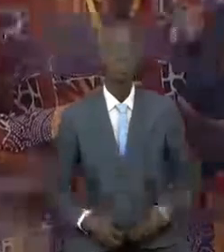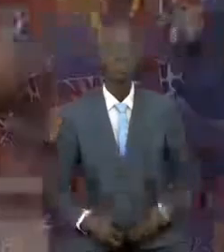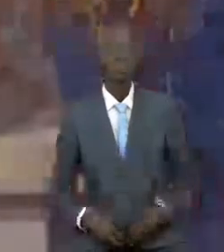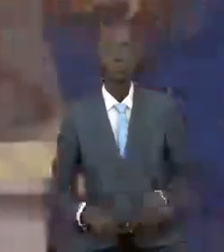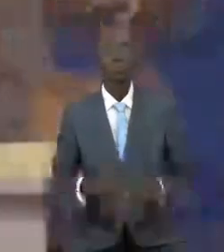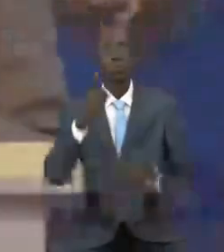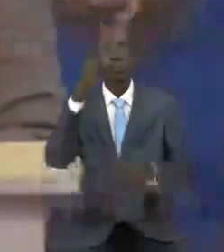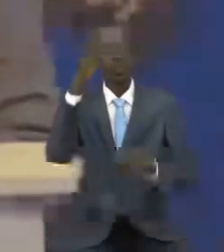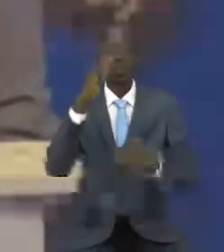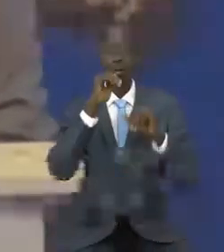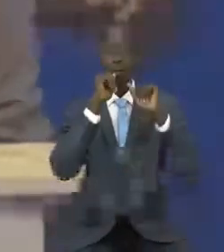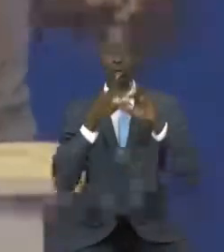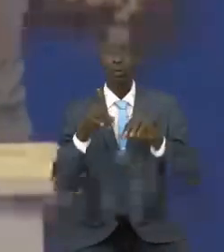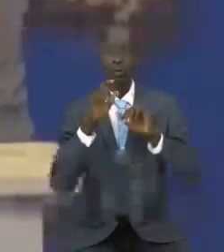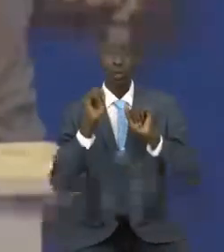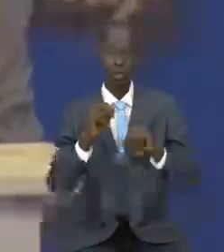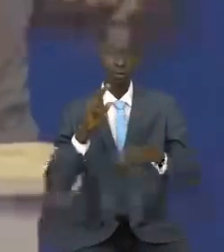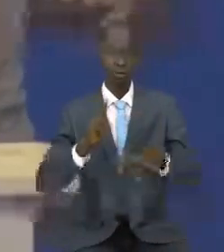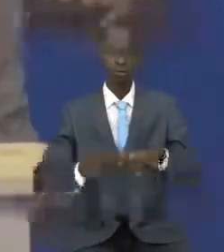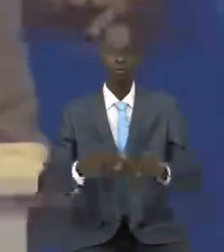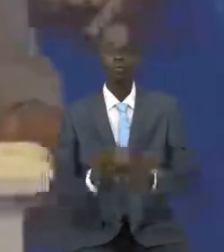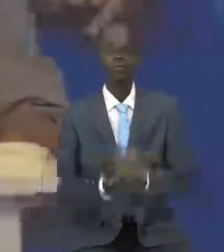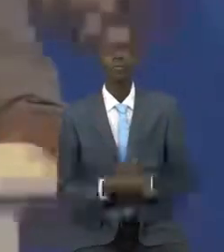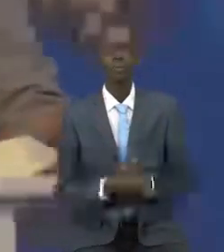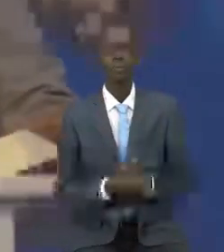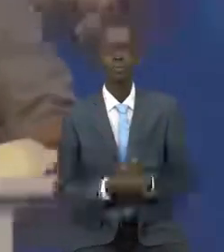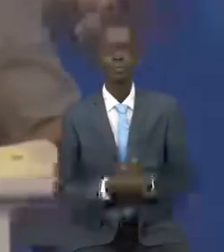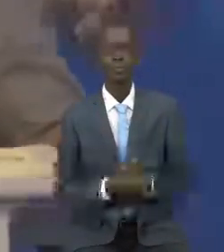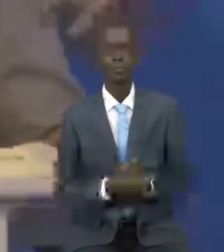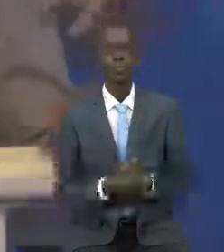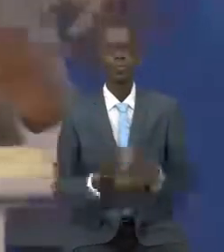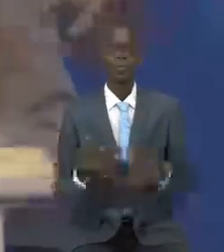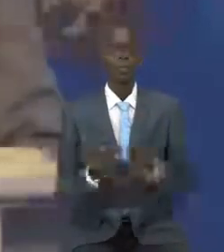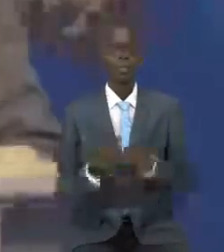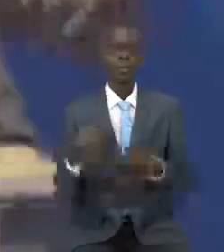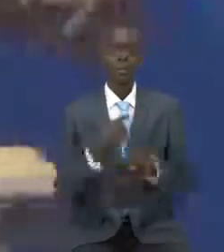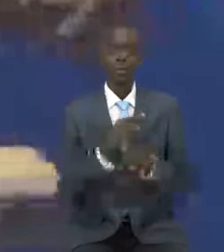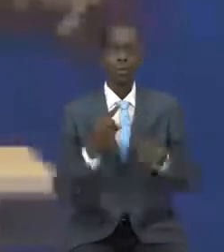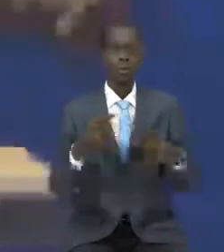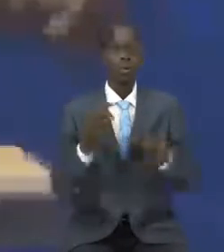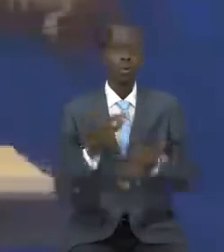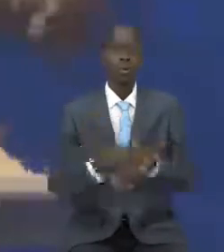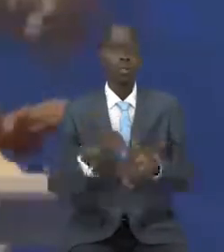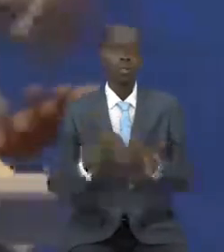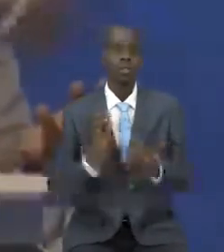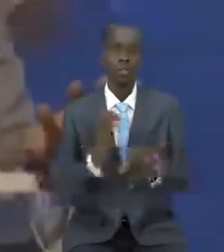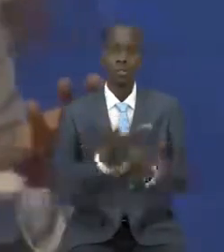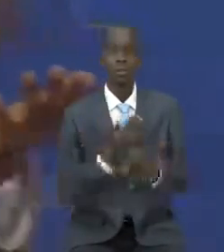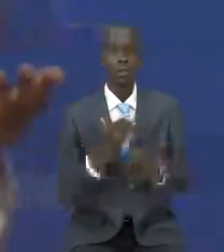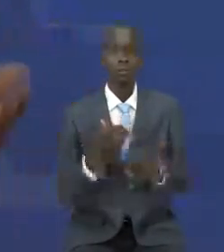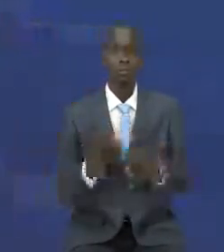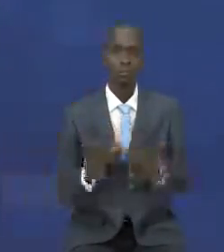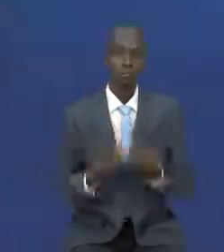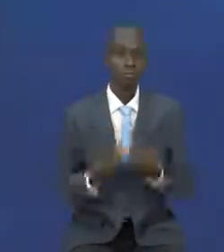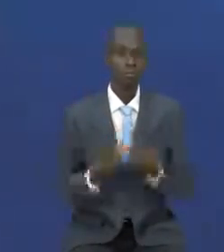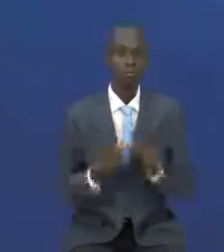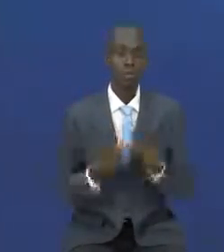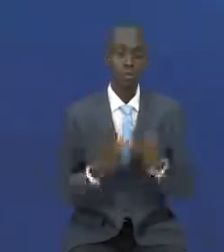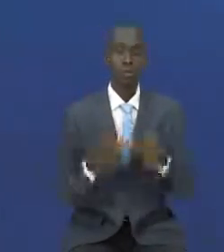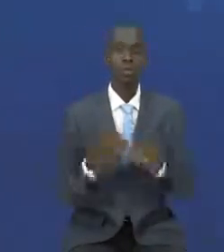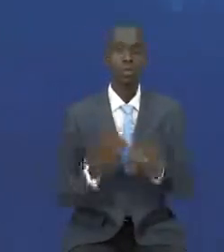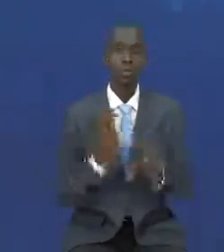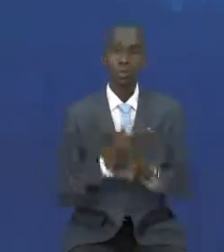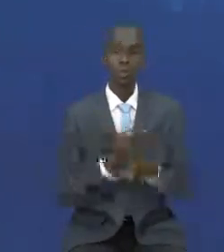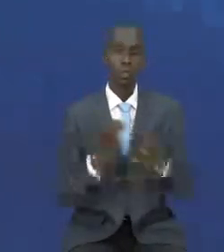God bless you. You can sit down. As we go on in our series, you remember that the